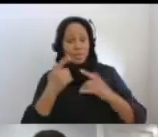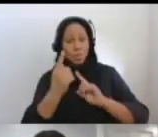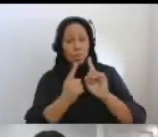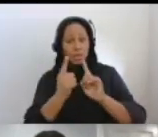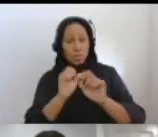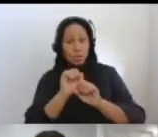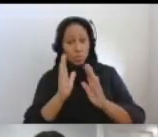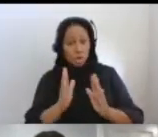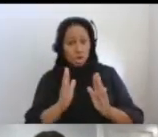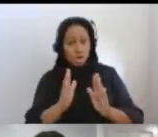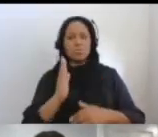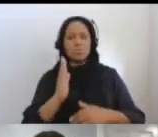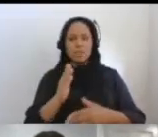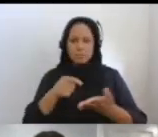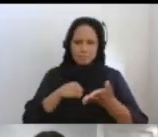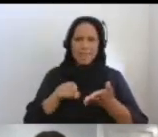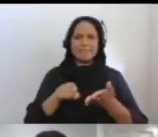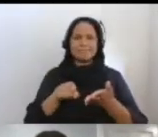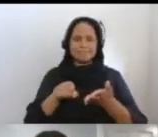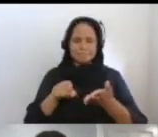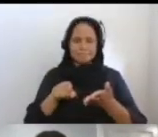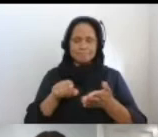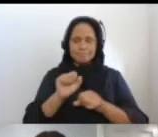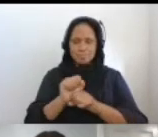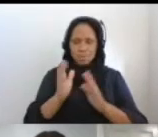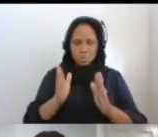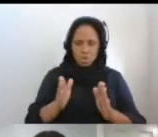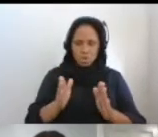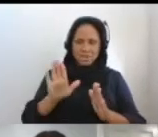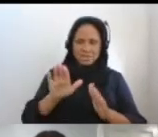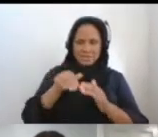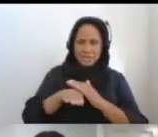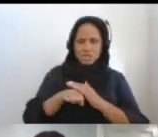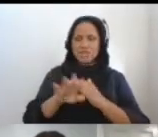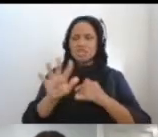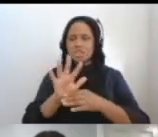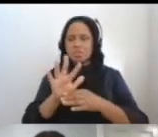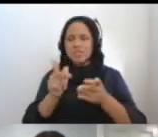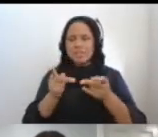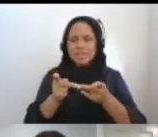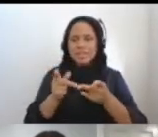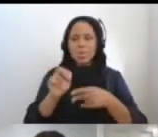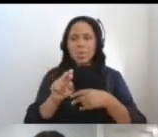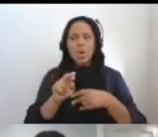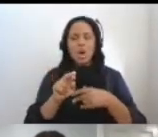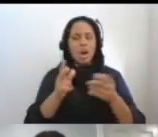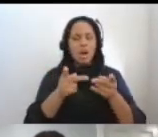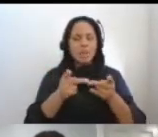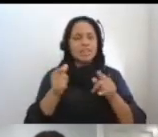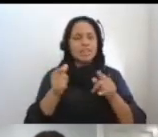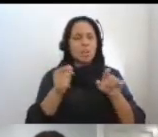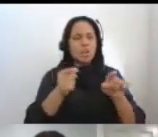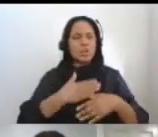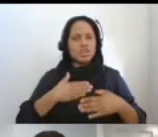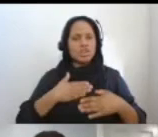participant, it'll pay for, let's say, that worker's entry into the movie theaters or Six Flags or wherever they need to get